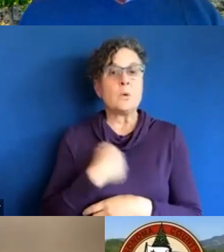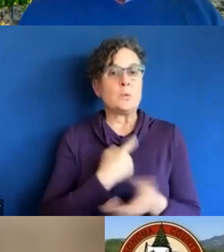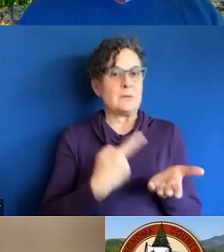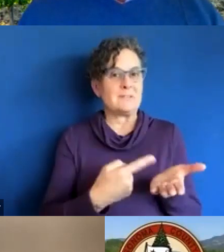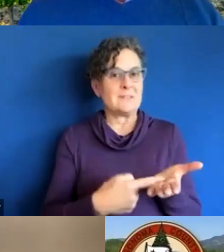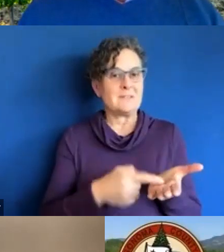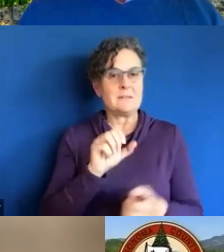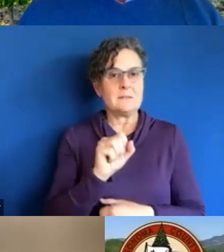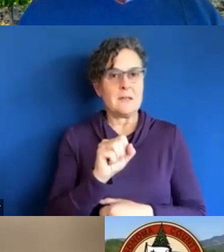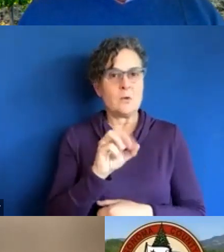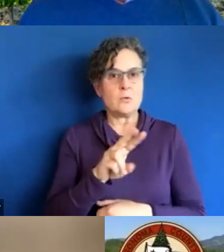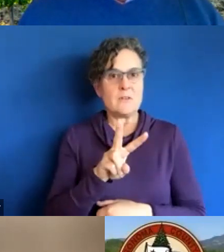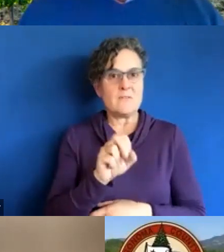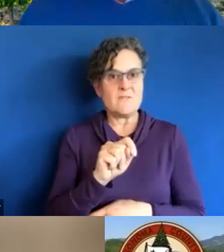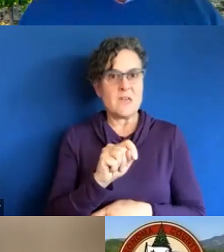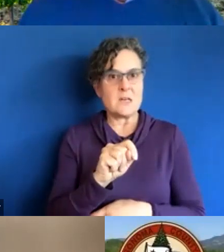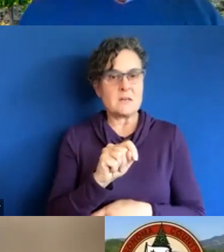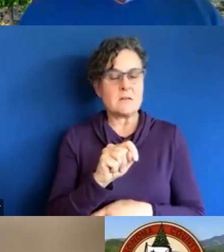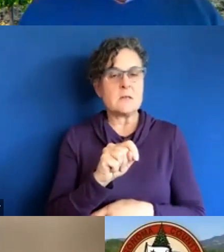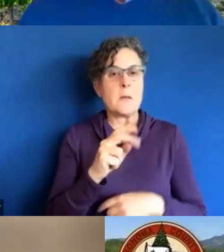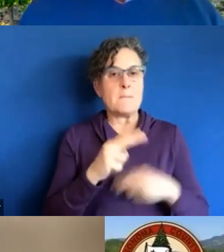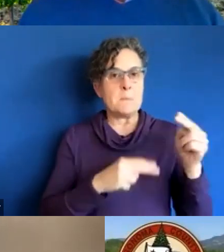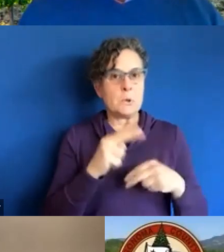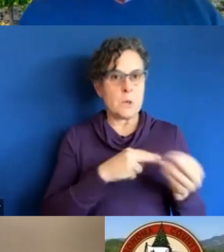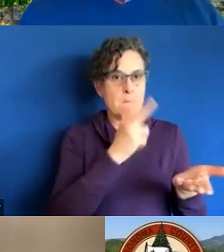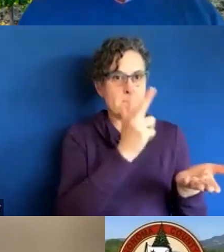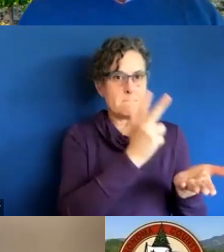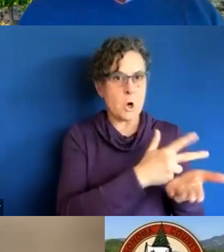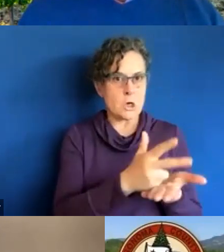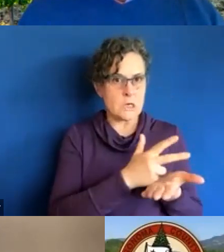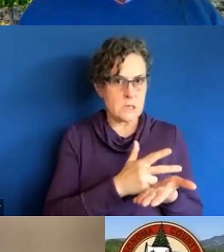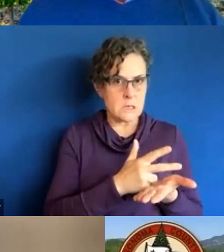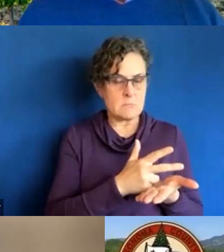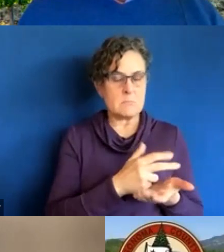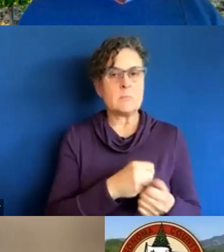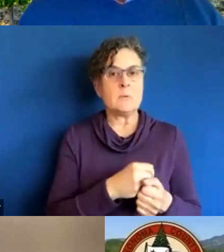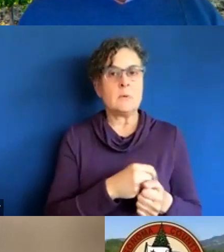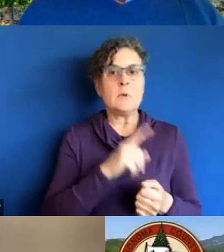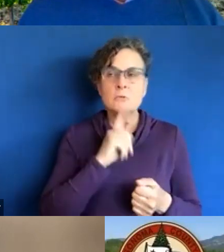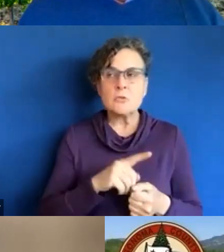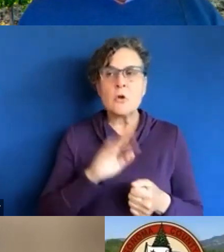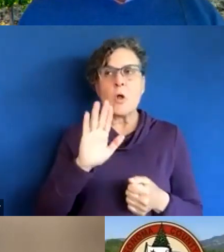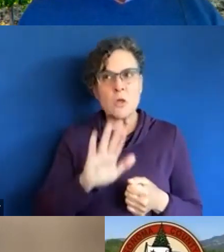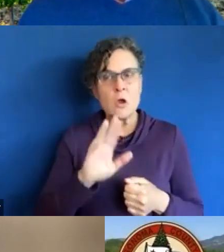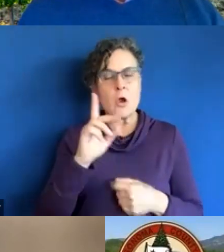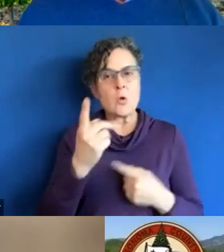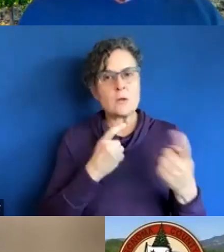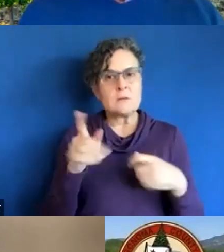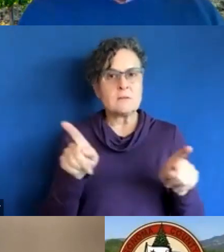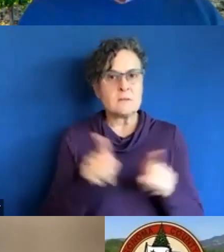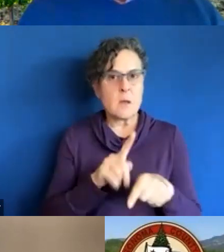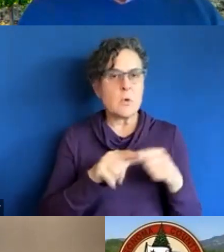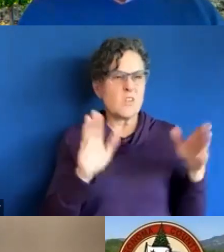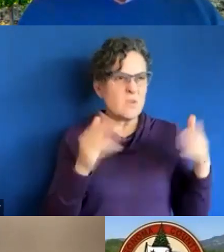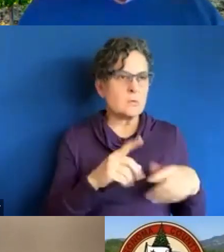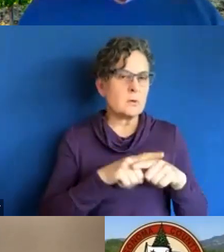Memorial Building parking lot. I'm sure we'll get a lot of the same questions, but it'll be focused on a